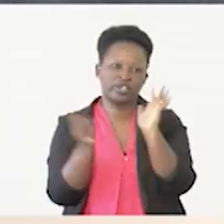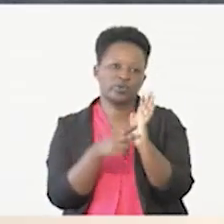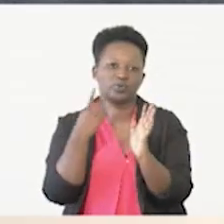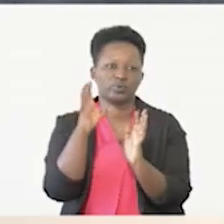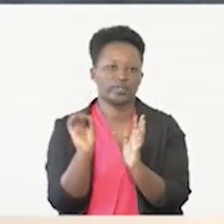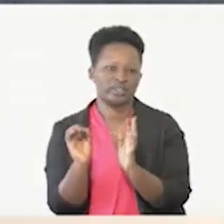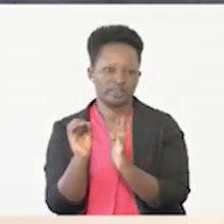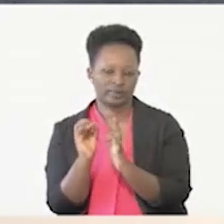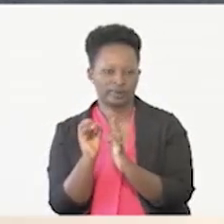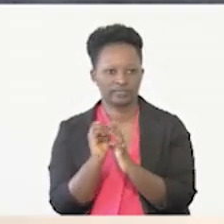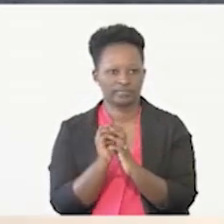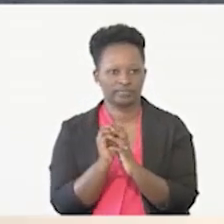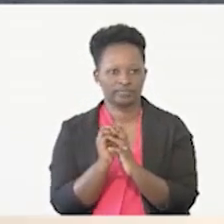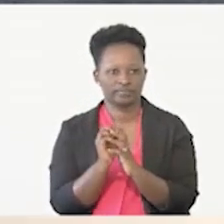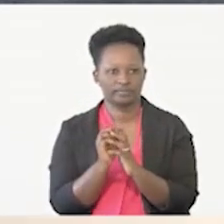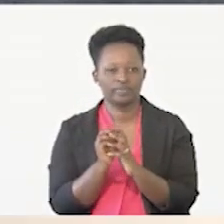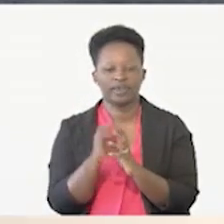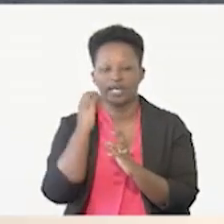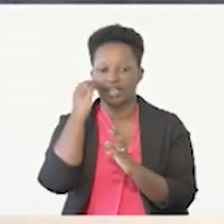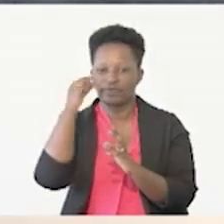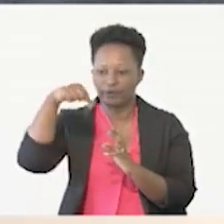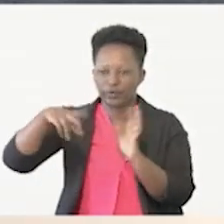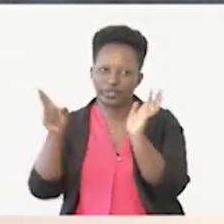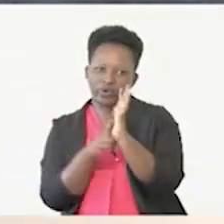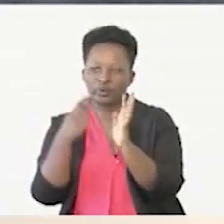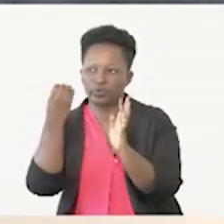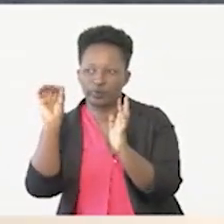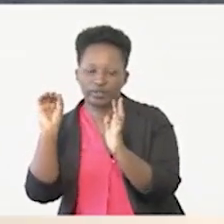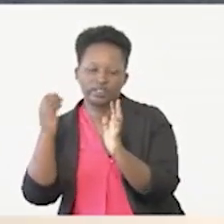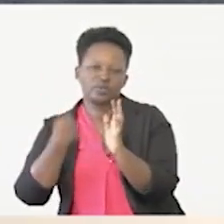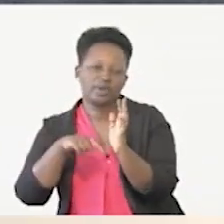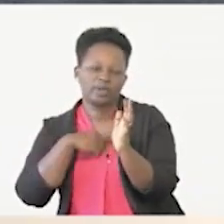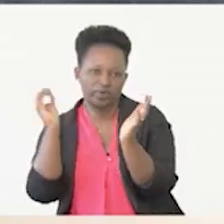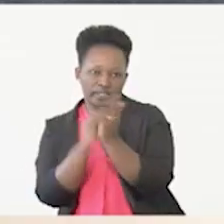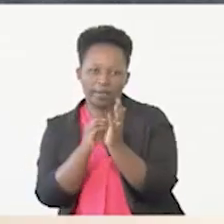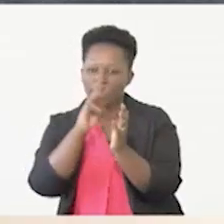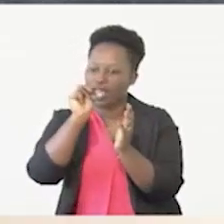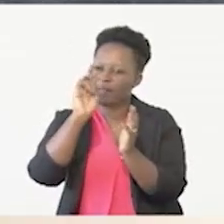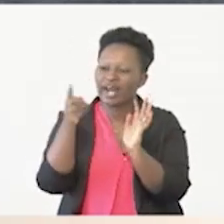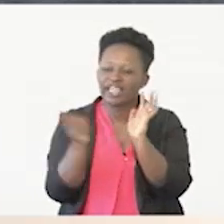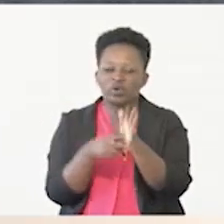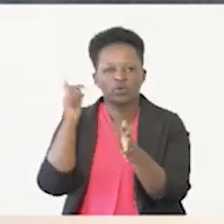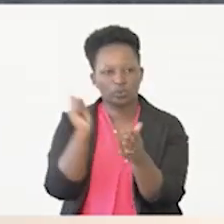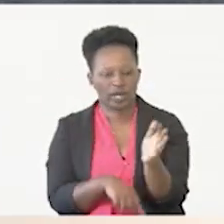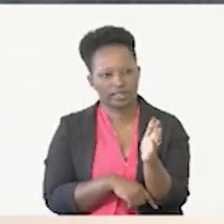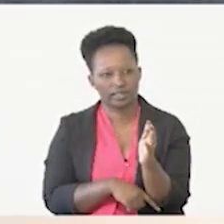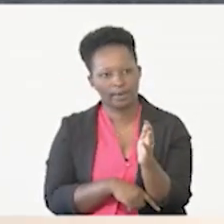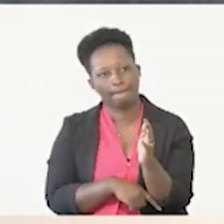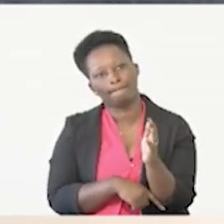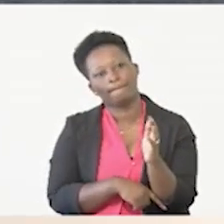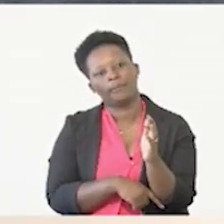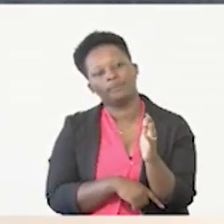20, so what will be our marginal revenue? Substitute in the marginal revenue function. So this will